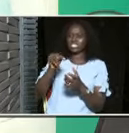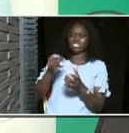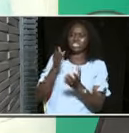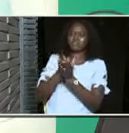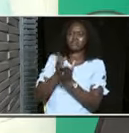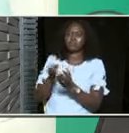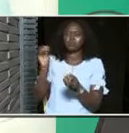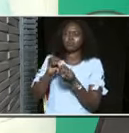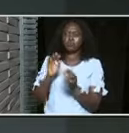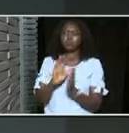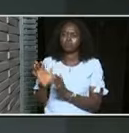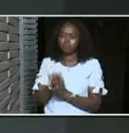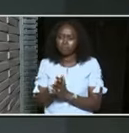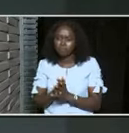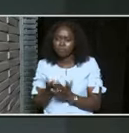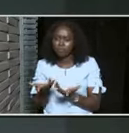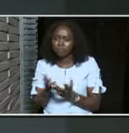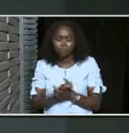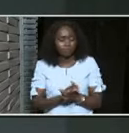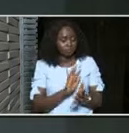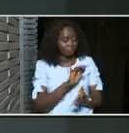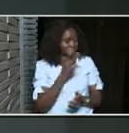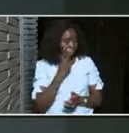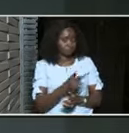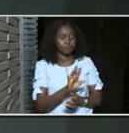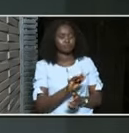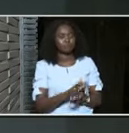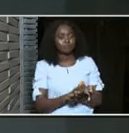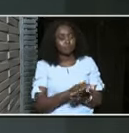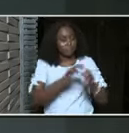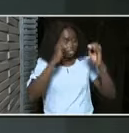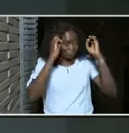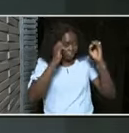properly? You see, education has to be funded.